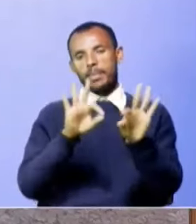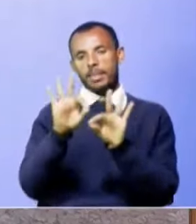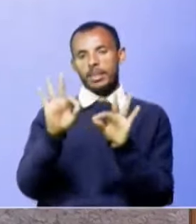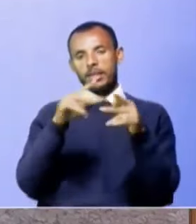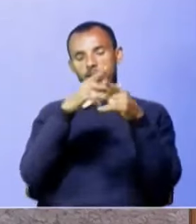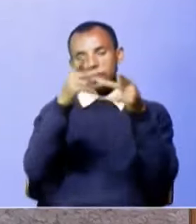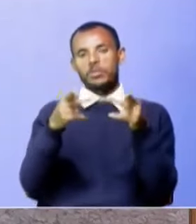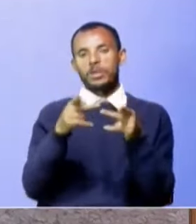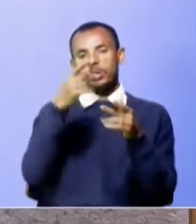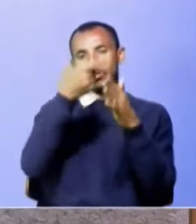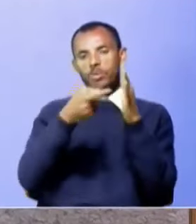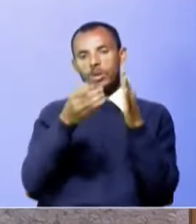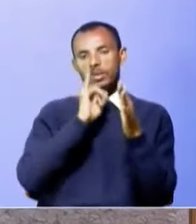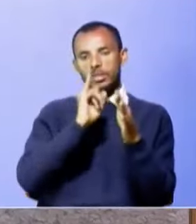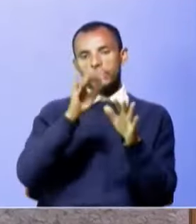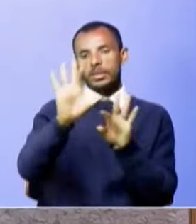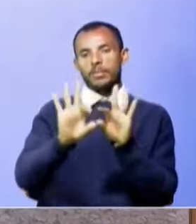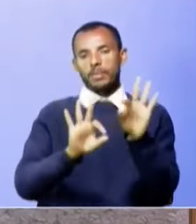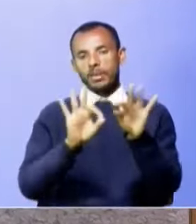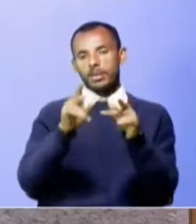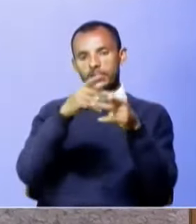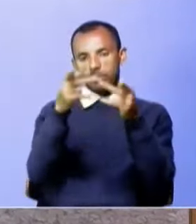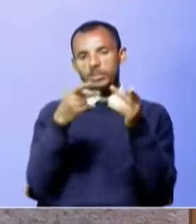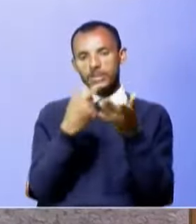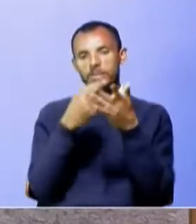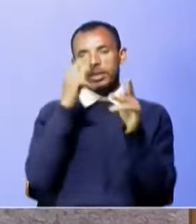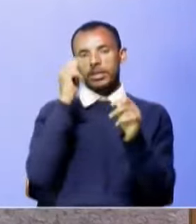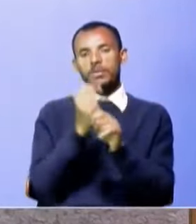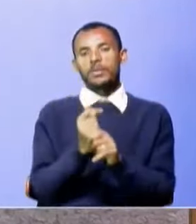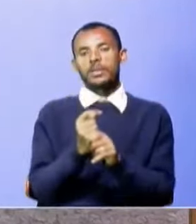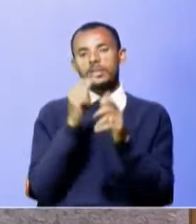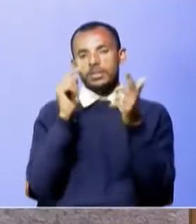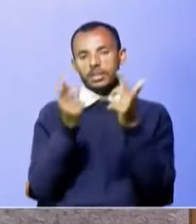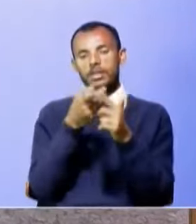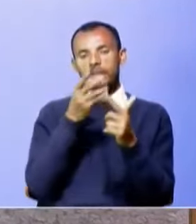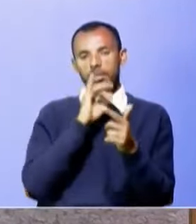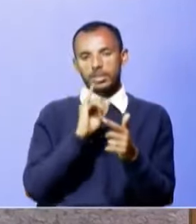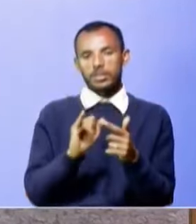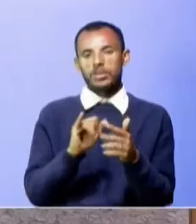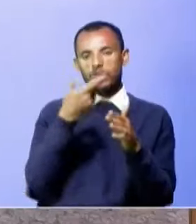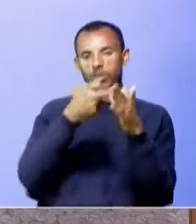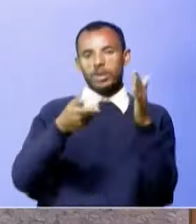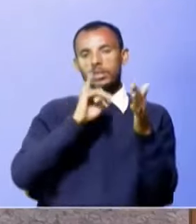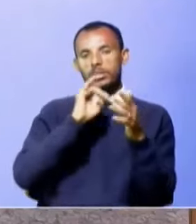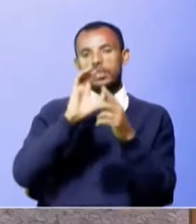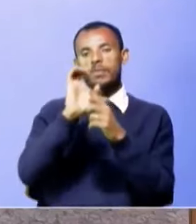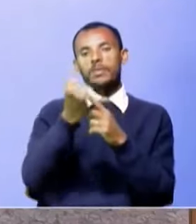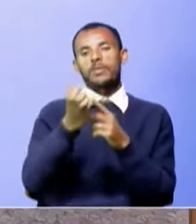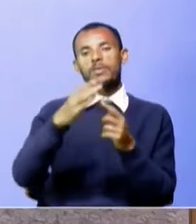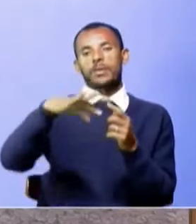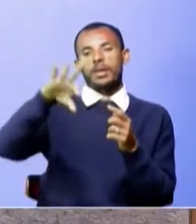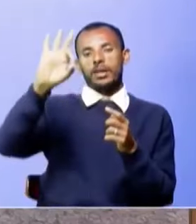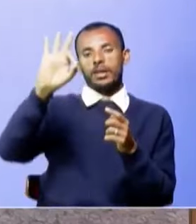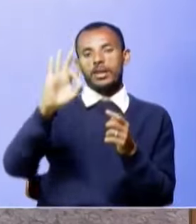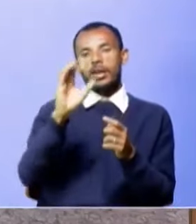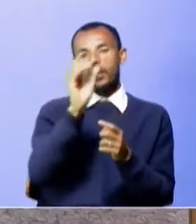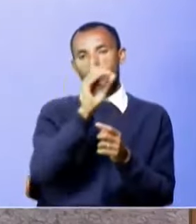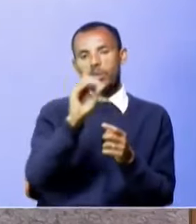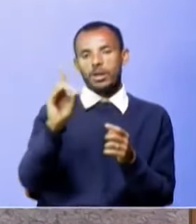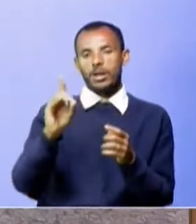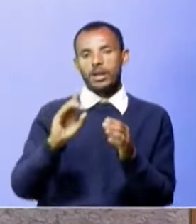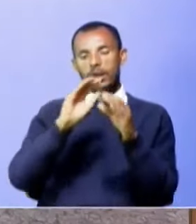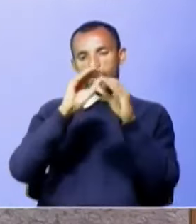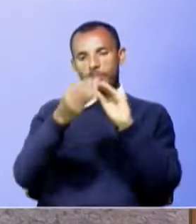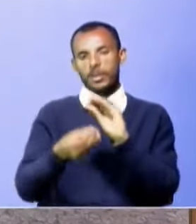So what is the sample space in this activity? The second one is, what is the event of getting an odd number from this activity?